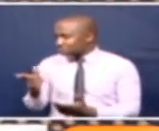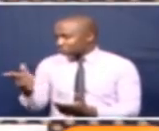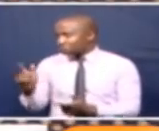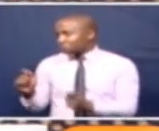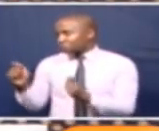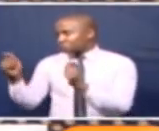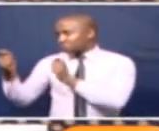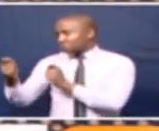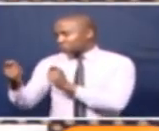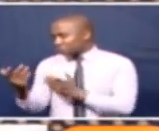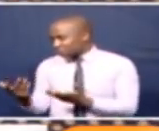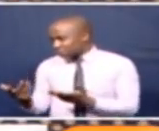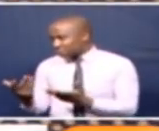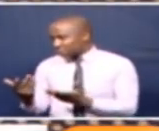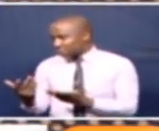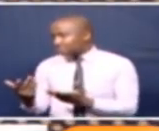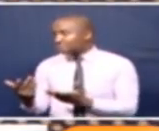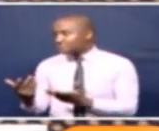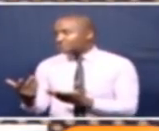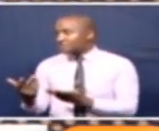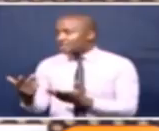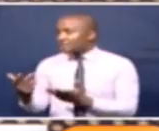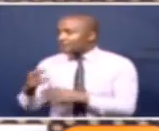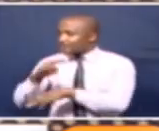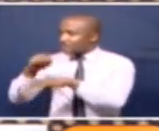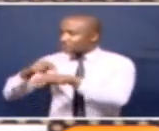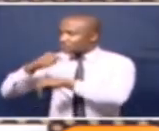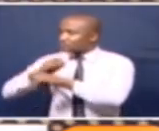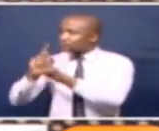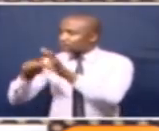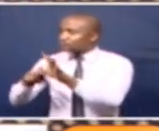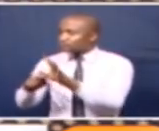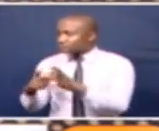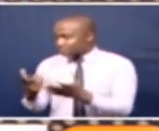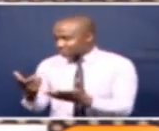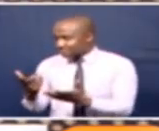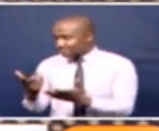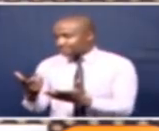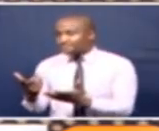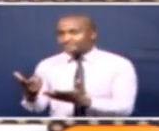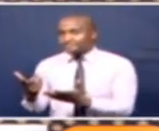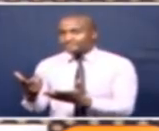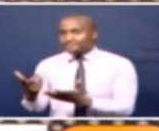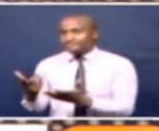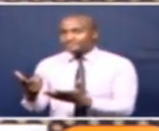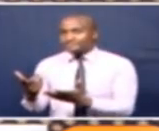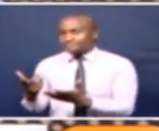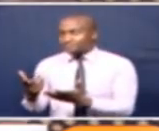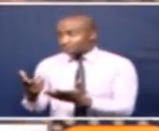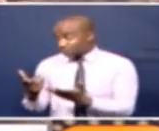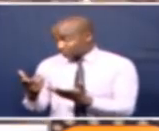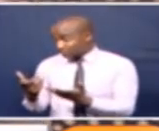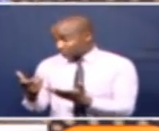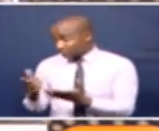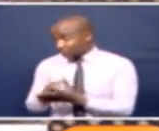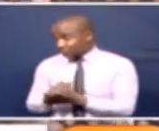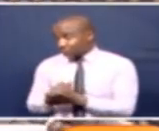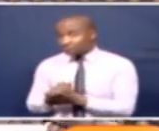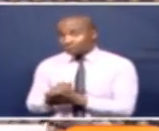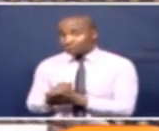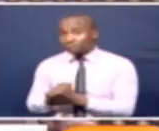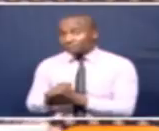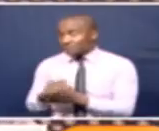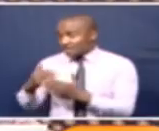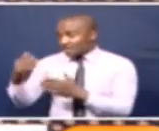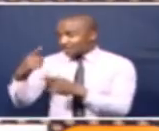transitioning to whatever national school will select her or where she will be slated to spend the